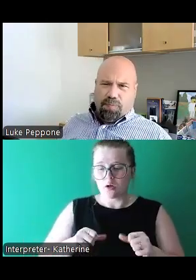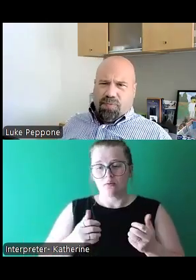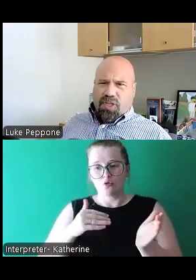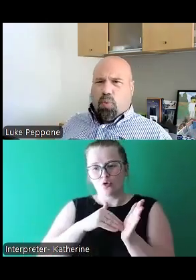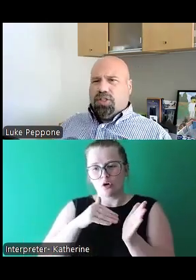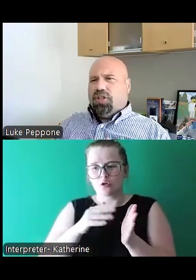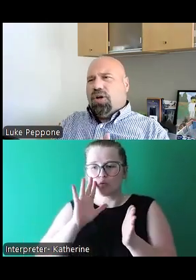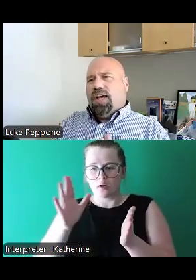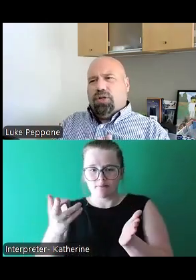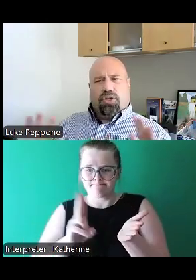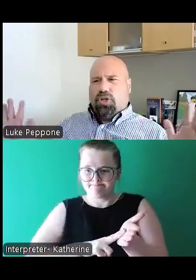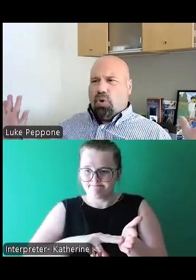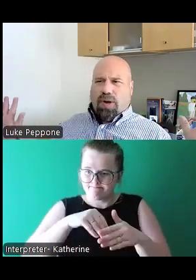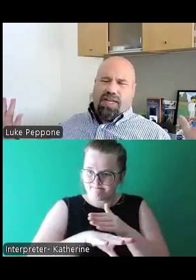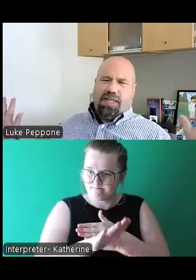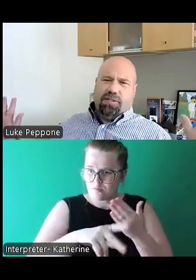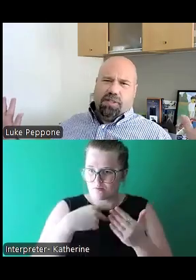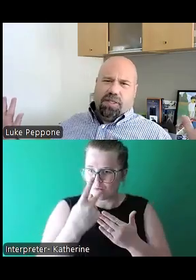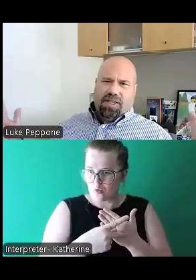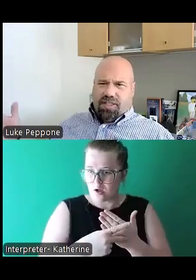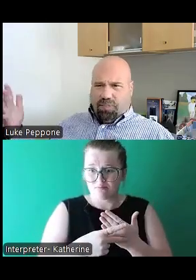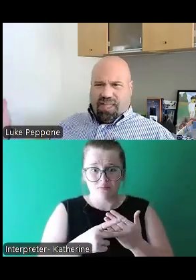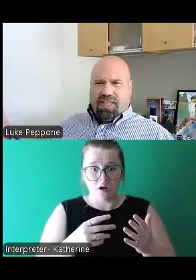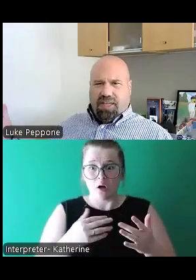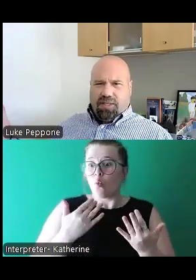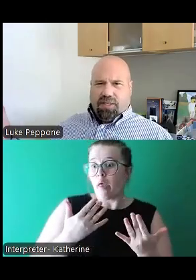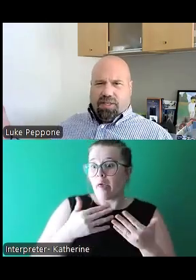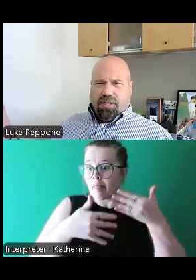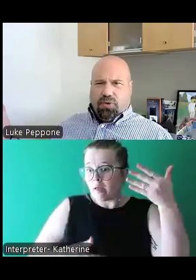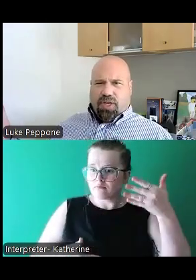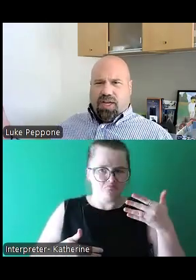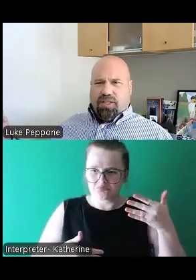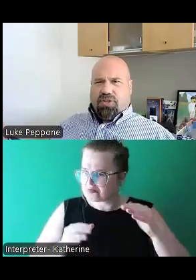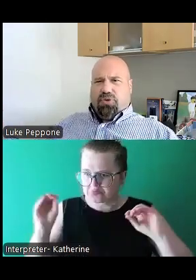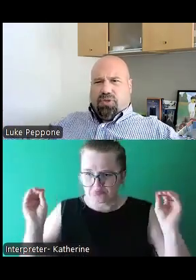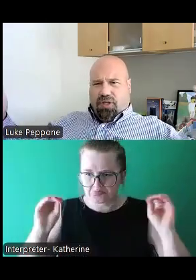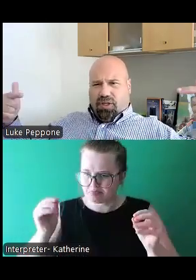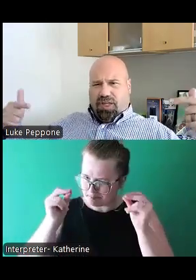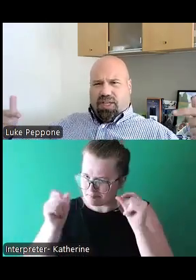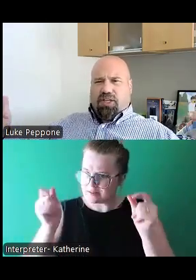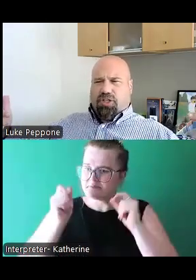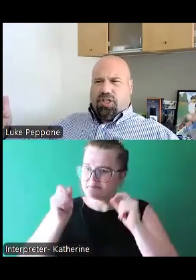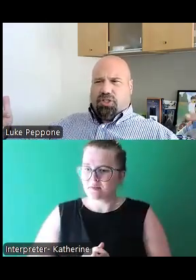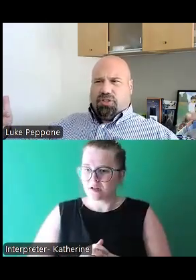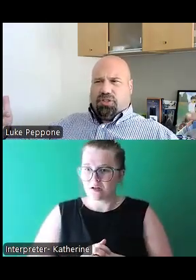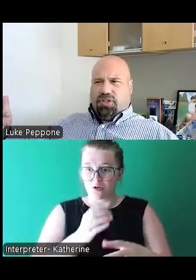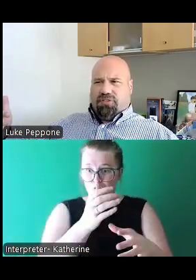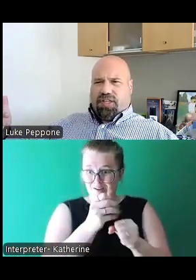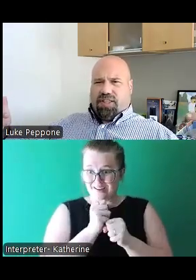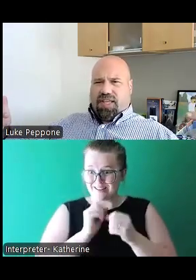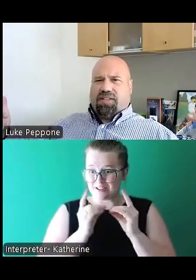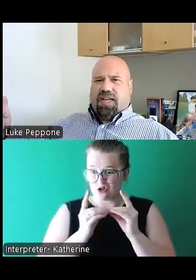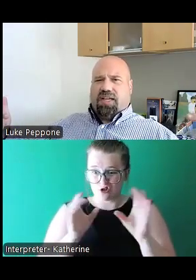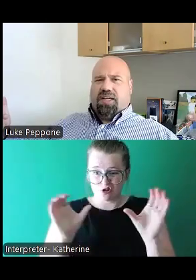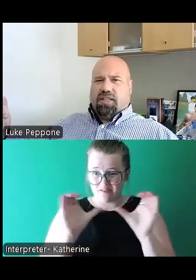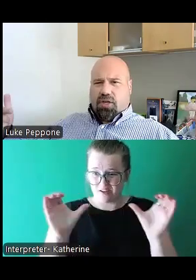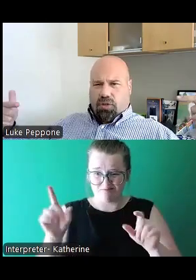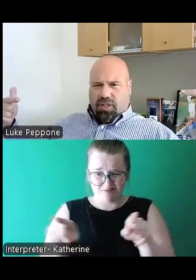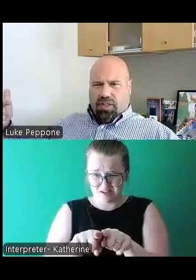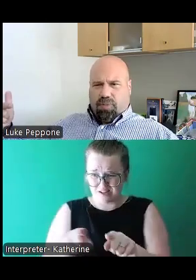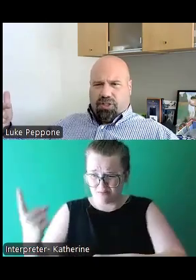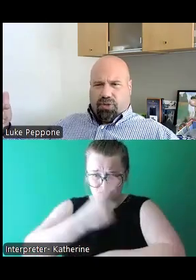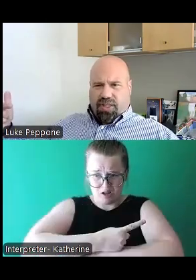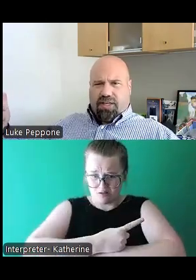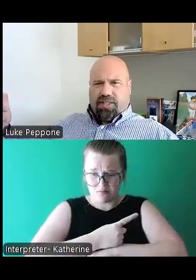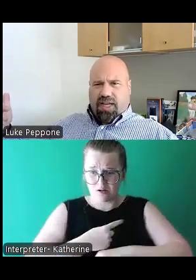program. Once you're entered, there's no waiting. It's immediate. Okay, so you literally get your digital certificate that day and can go